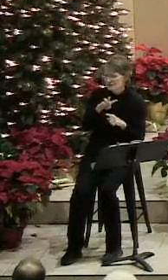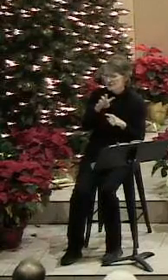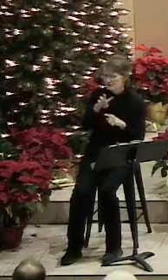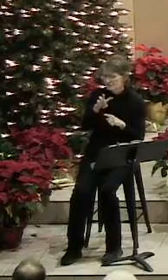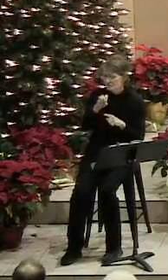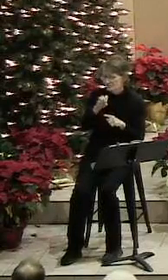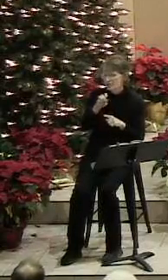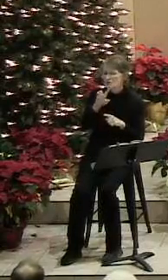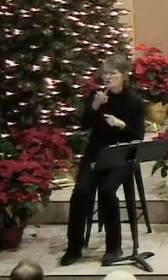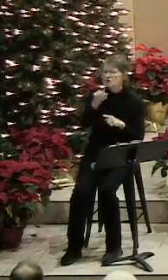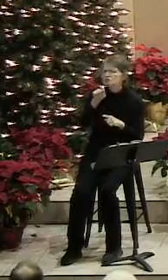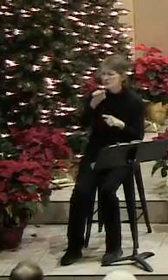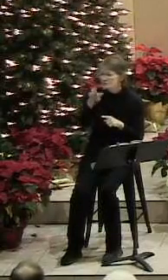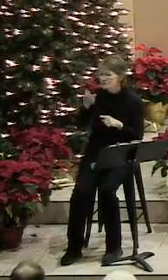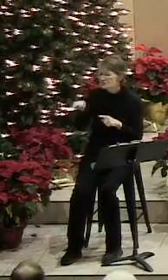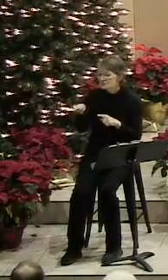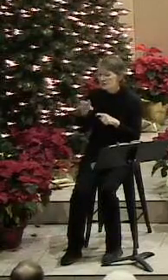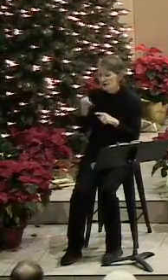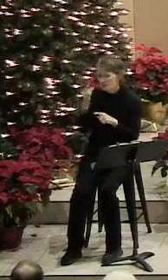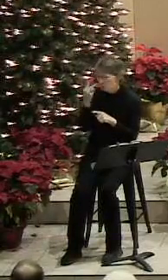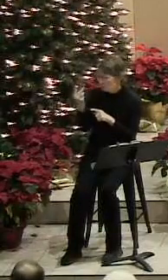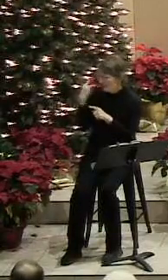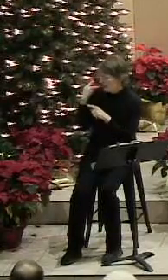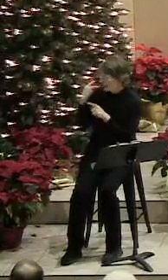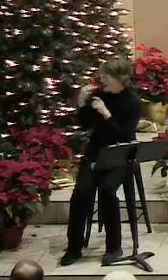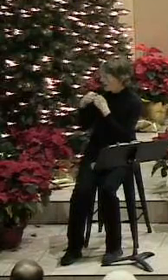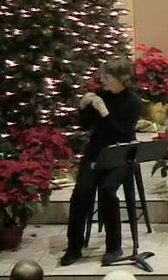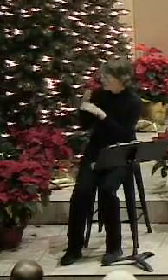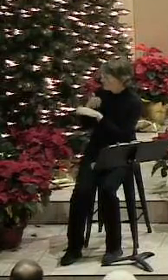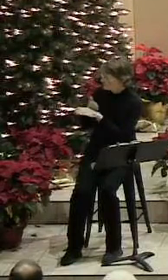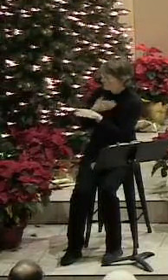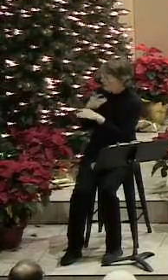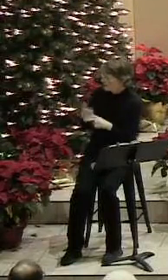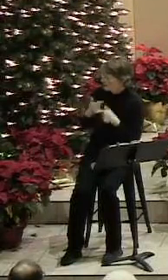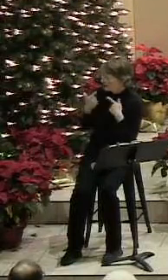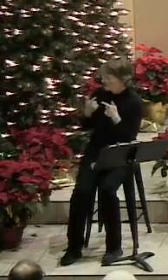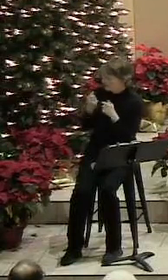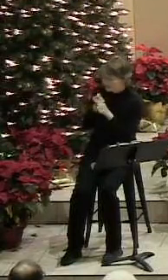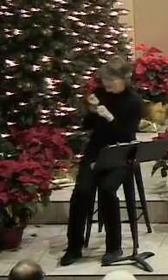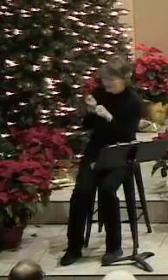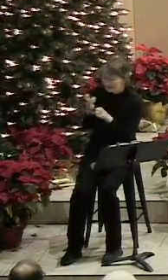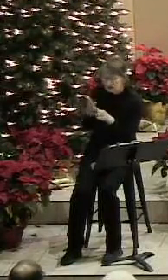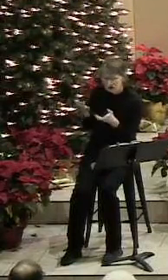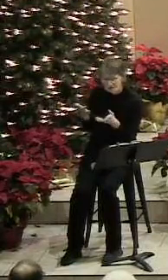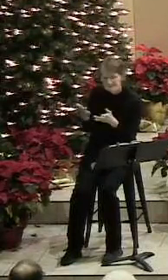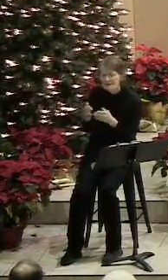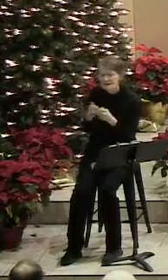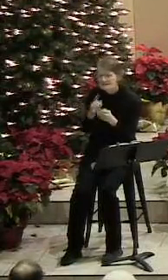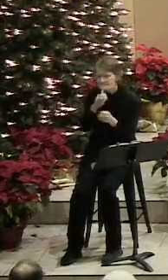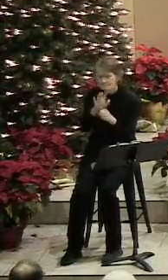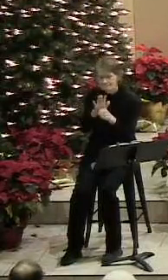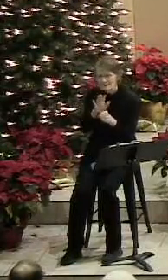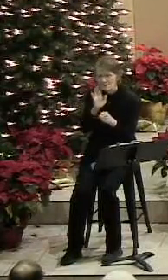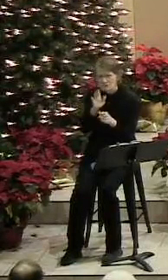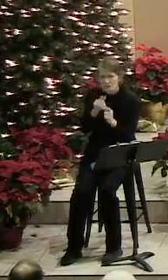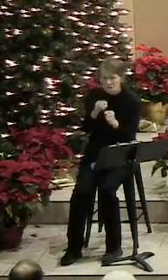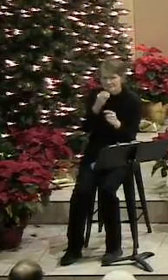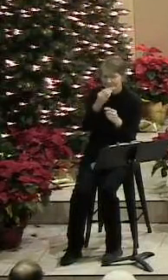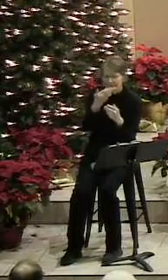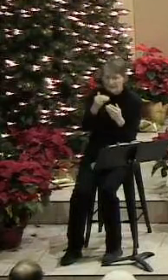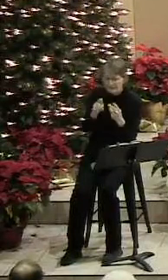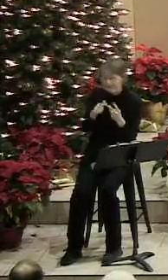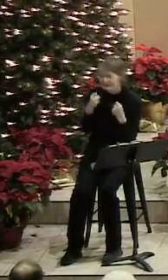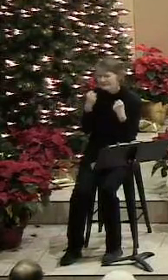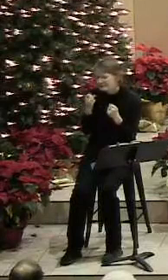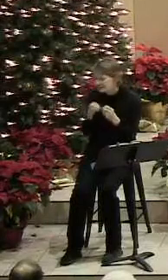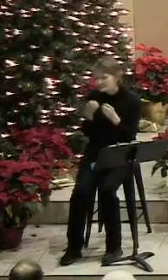I'm going to make a resolution. I'm going to resolve to do this, to build up this new habit. On a side note, New Year's resolutions aren't particularly